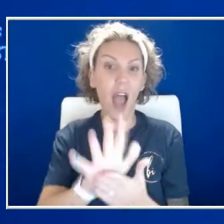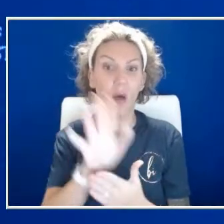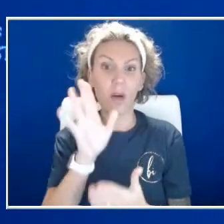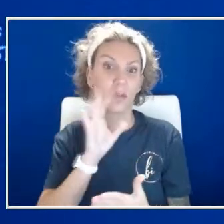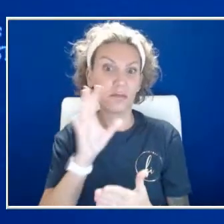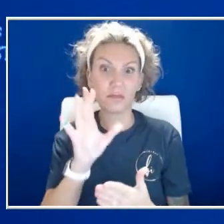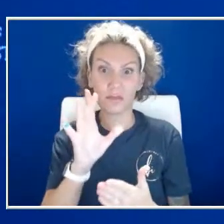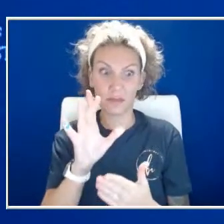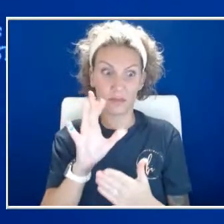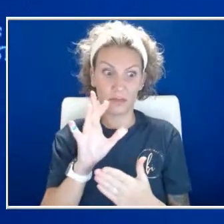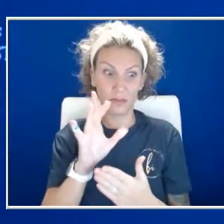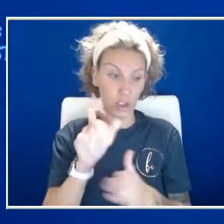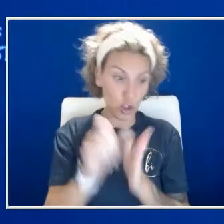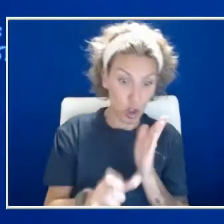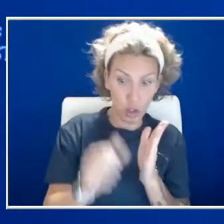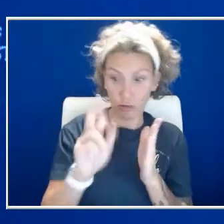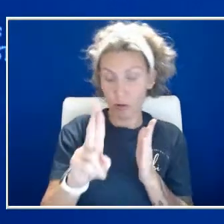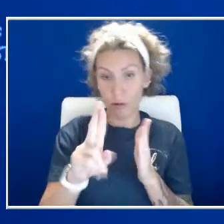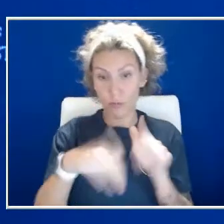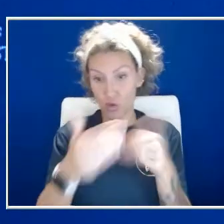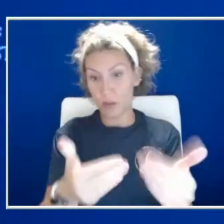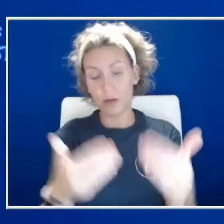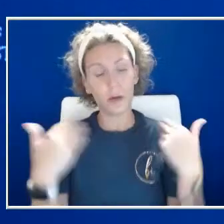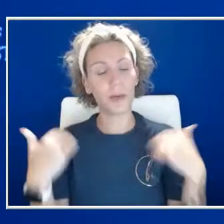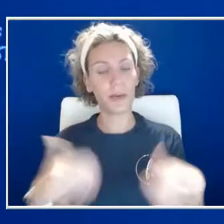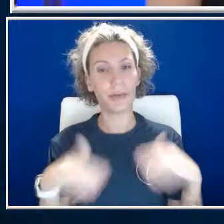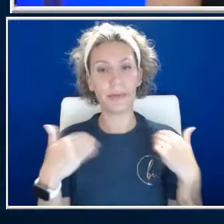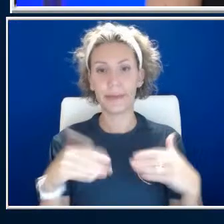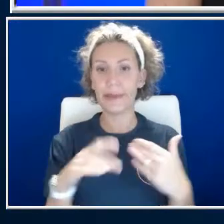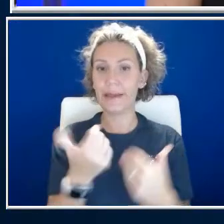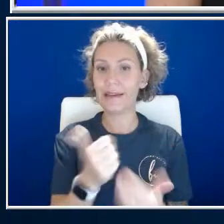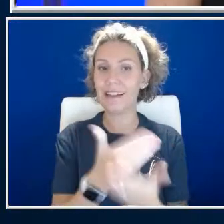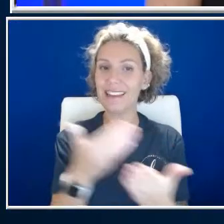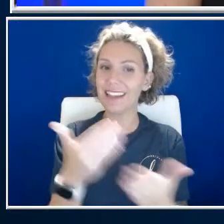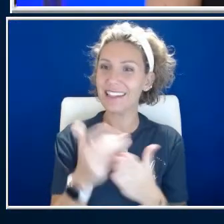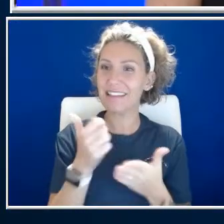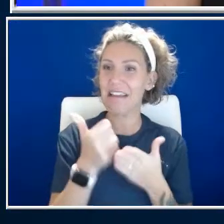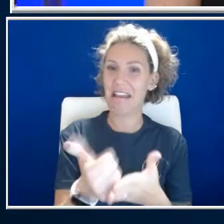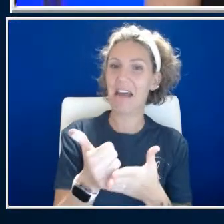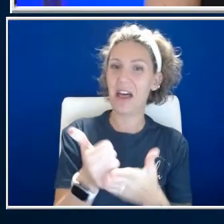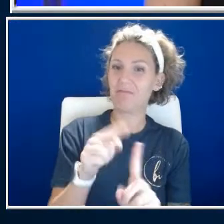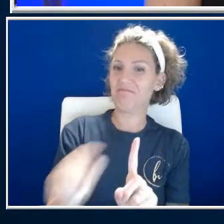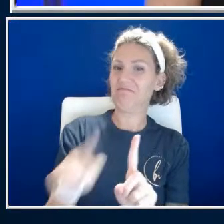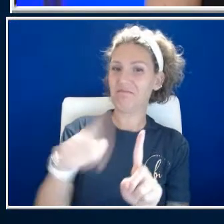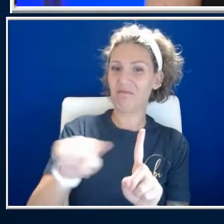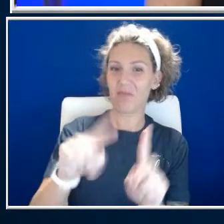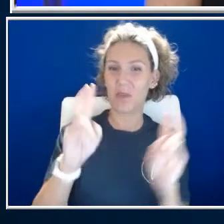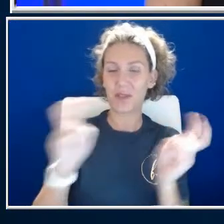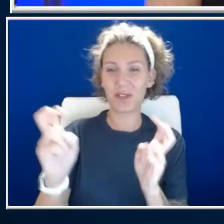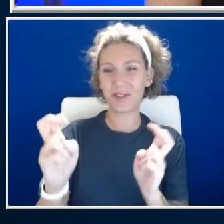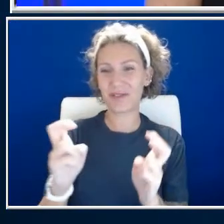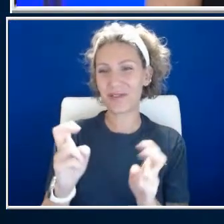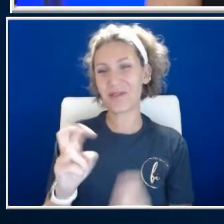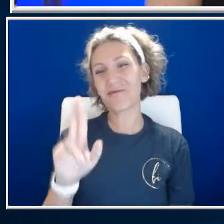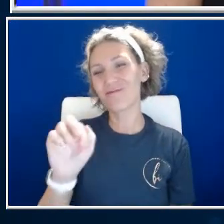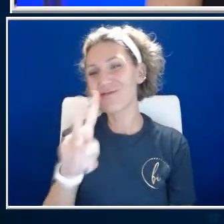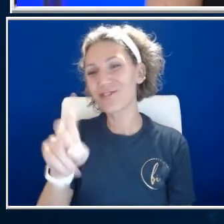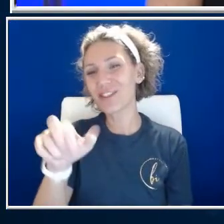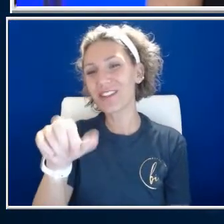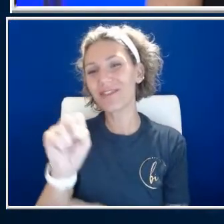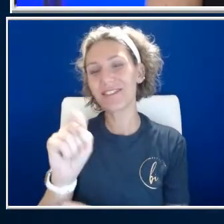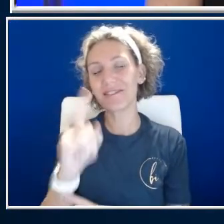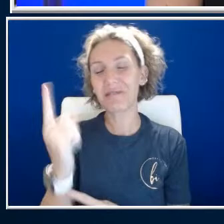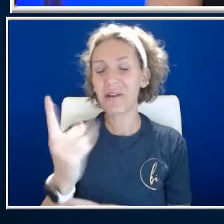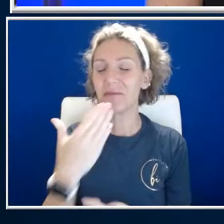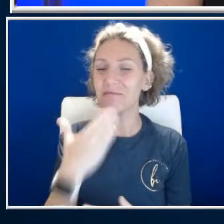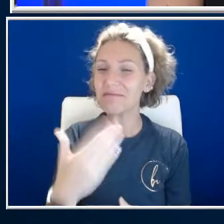So anything we can do to help mitigate those issues, we're going to do it. Well, Dr. Reeves, always good to see you. Thank you for sharing, and keep playing it safe.